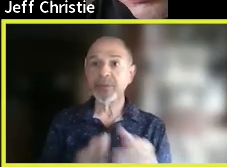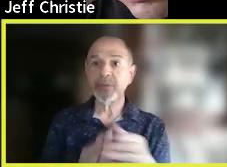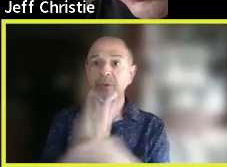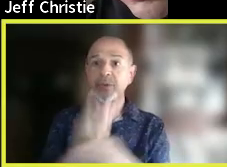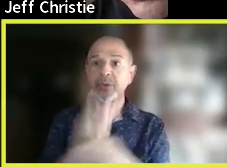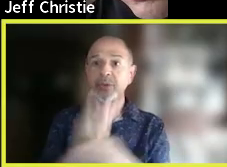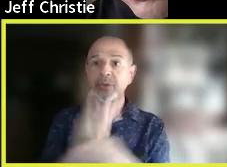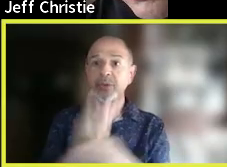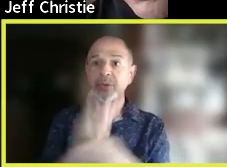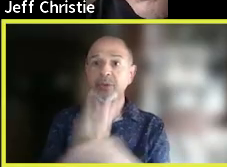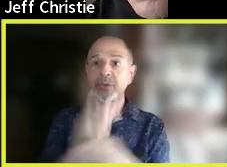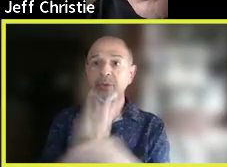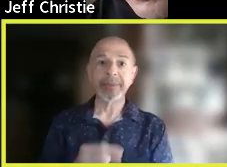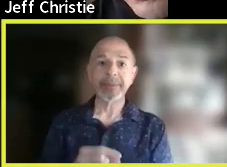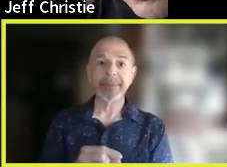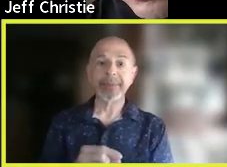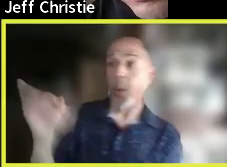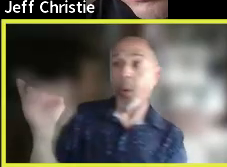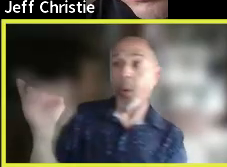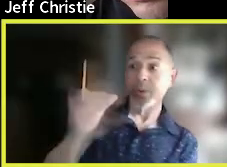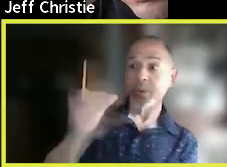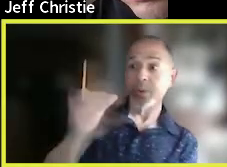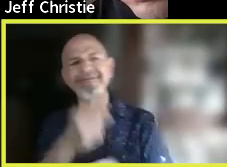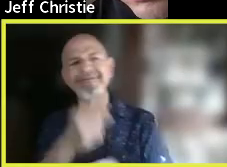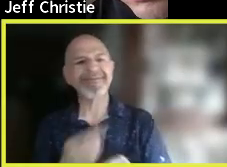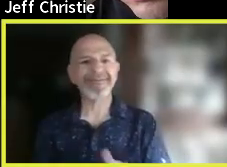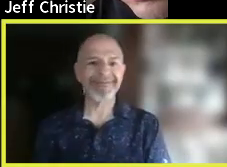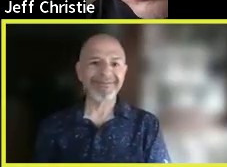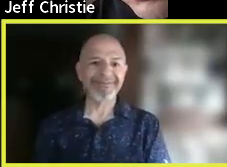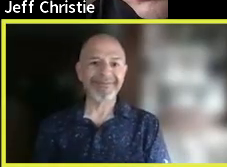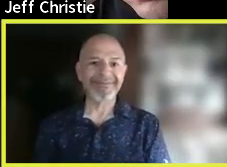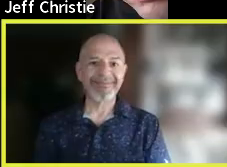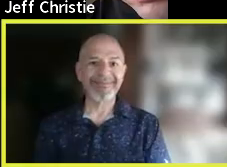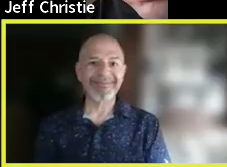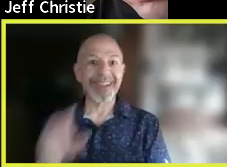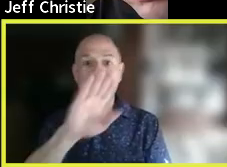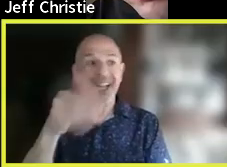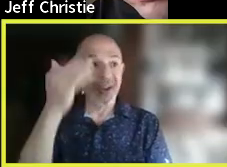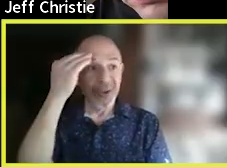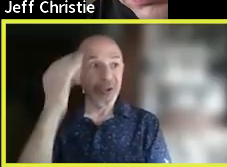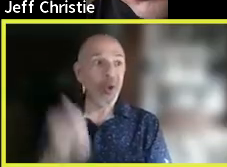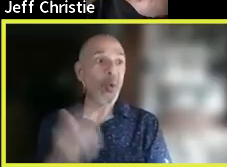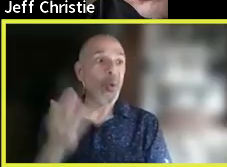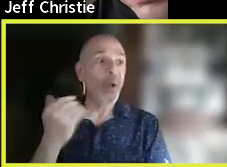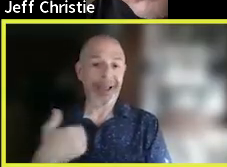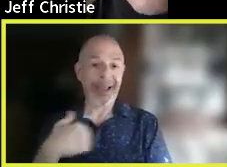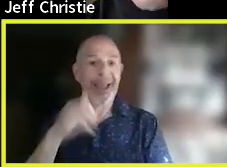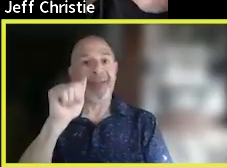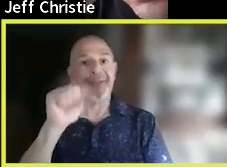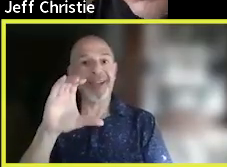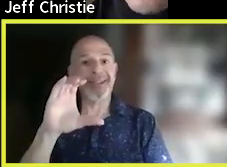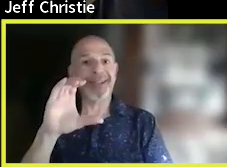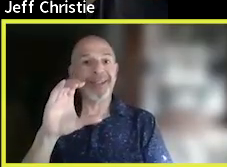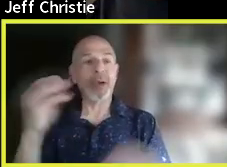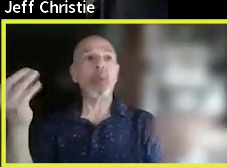day. It's I never know how hot it is outside because I have the air conditioner going like pretty much all